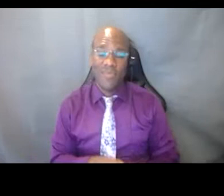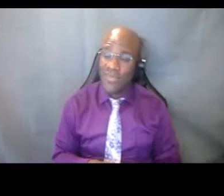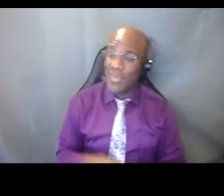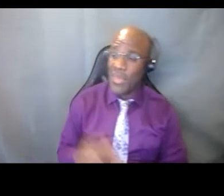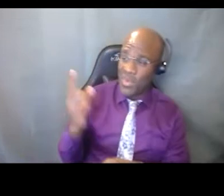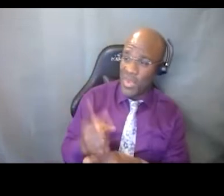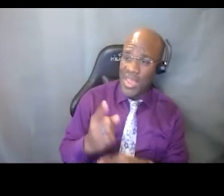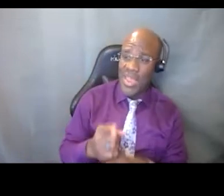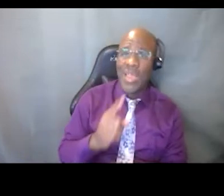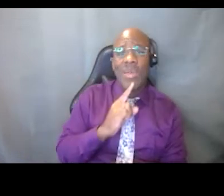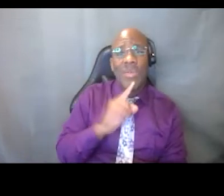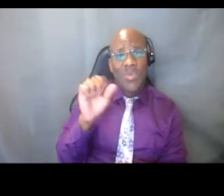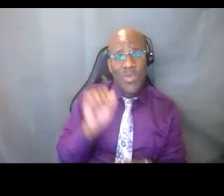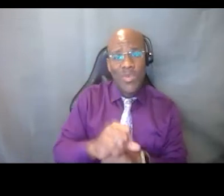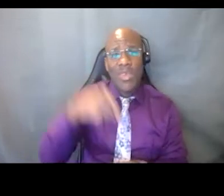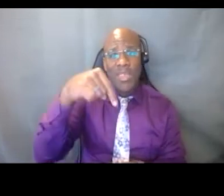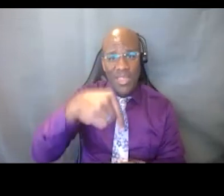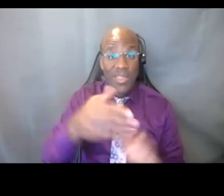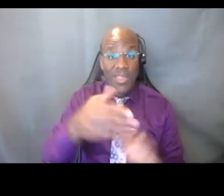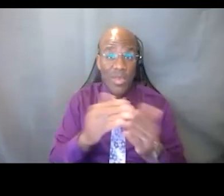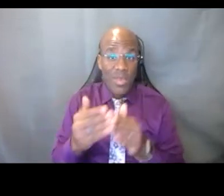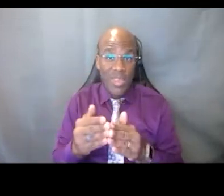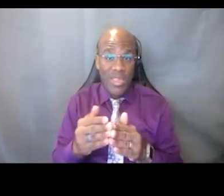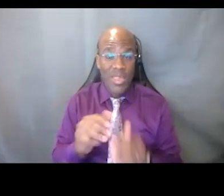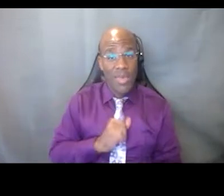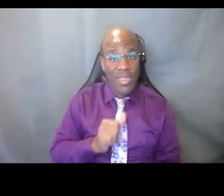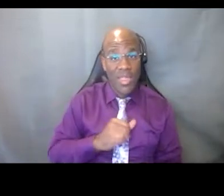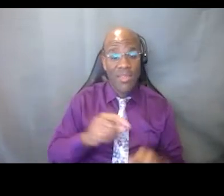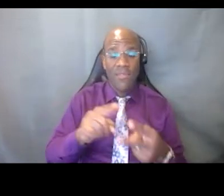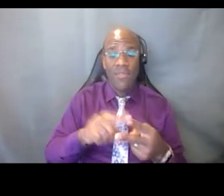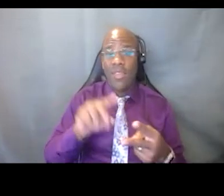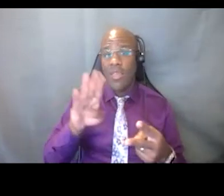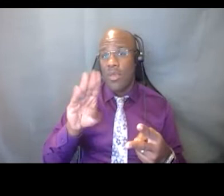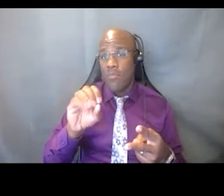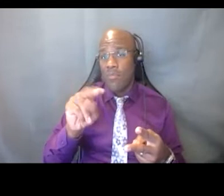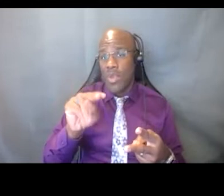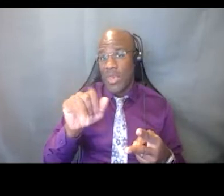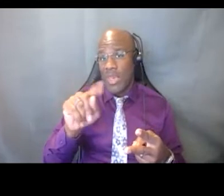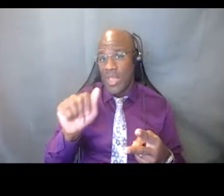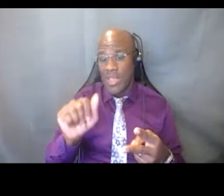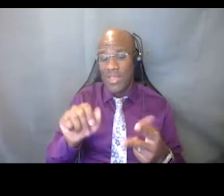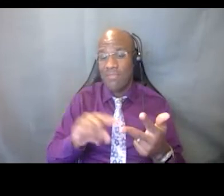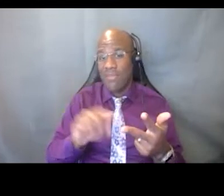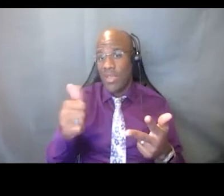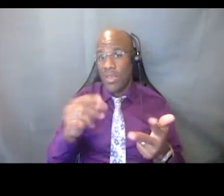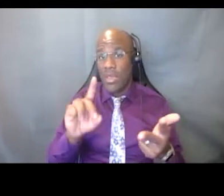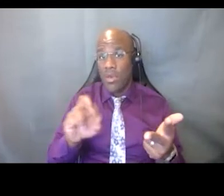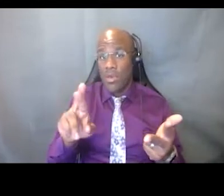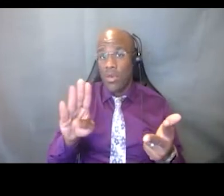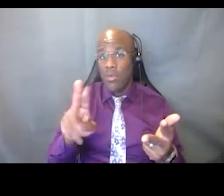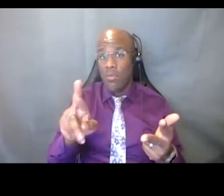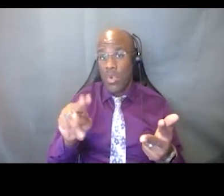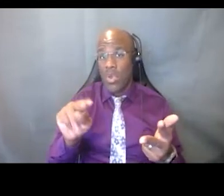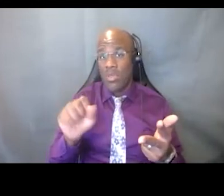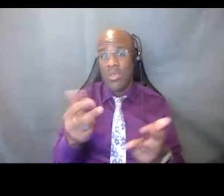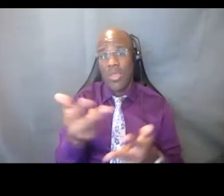community. Benita, myself, and Dr. Burns are just facilitators. And Benita and I are